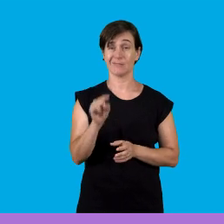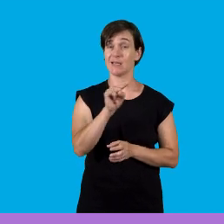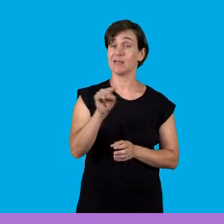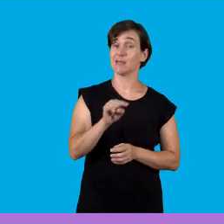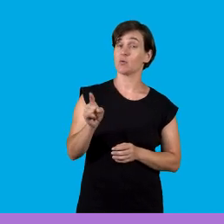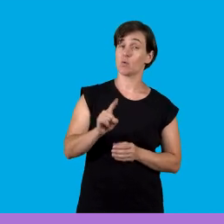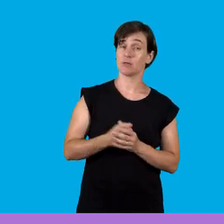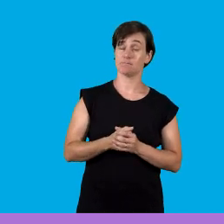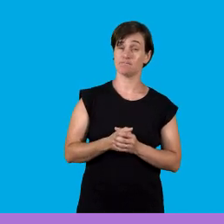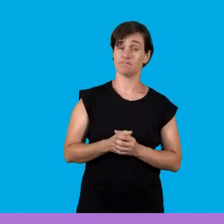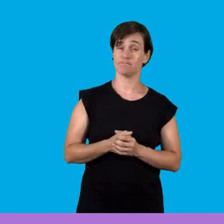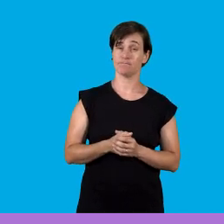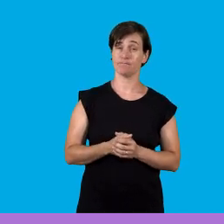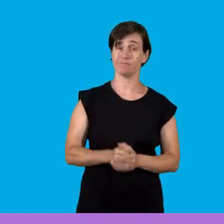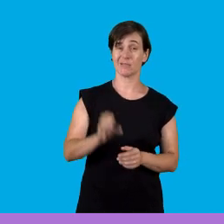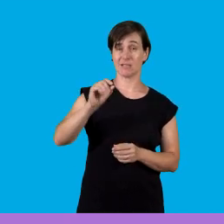right, equals